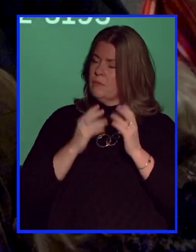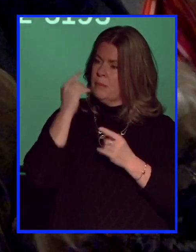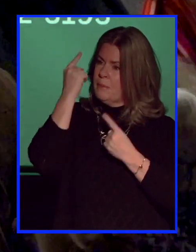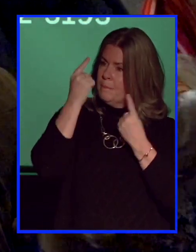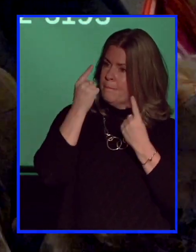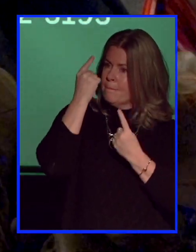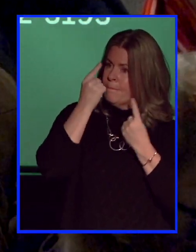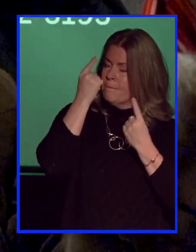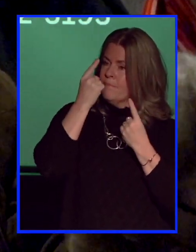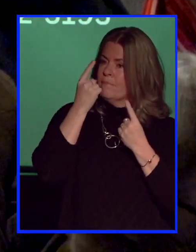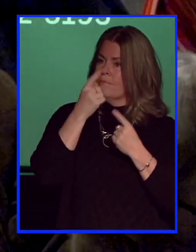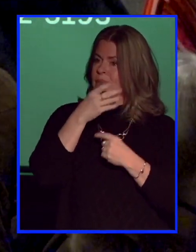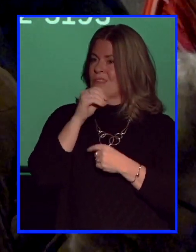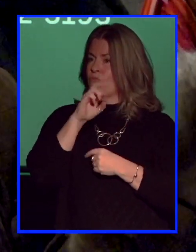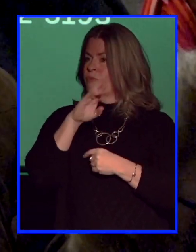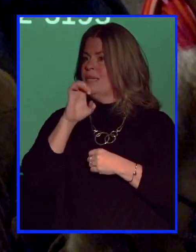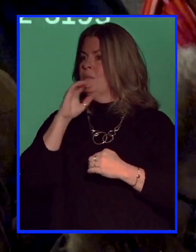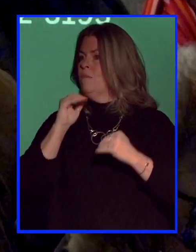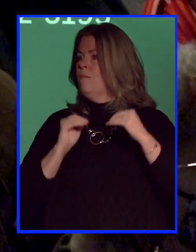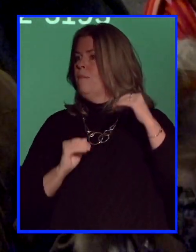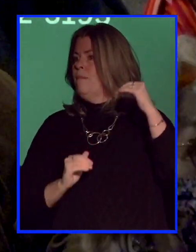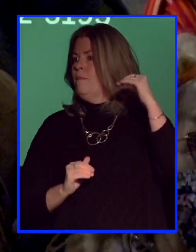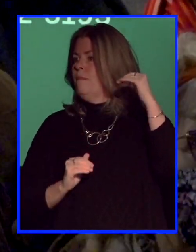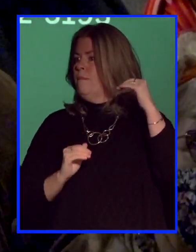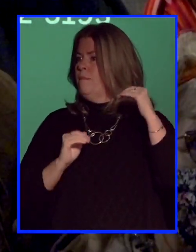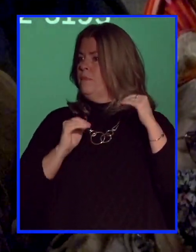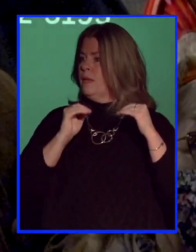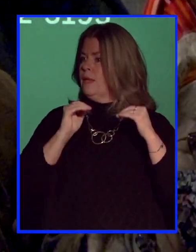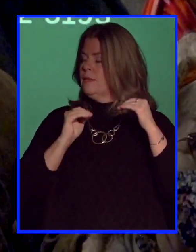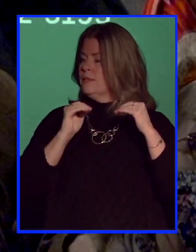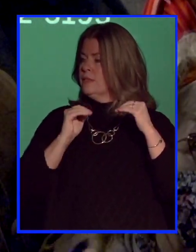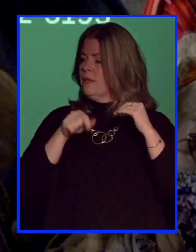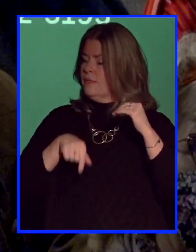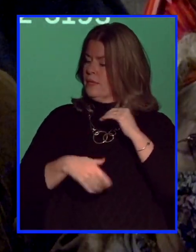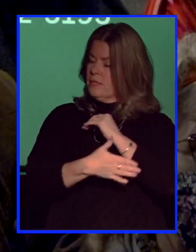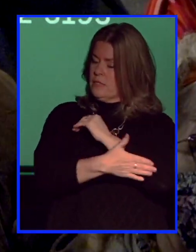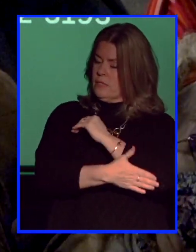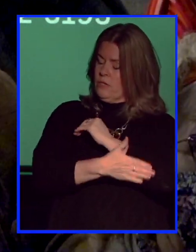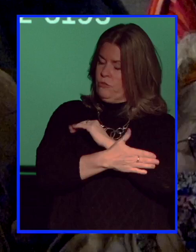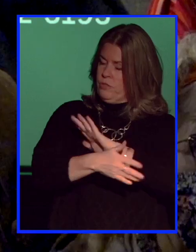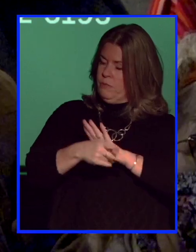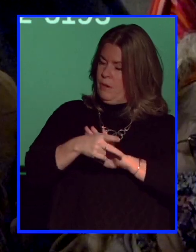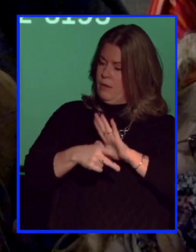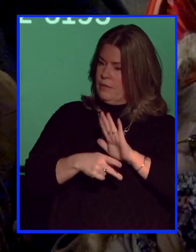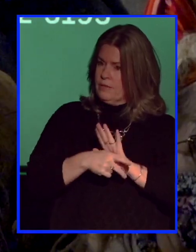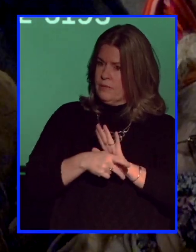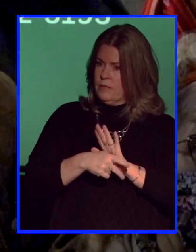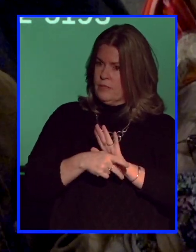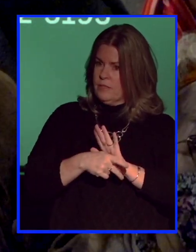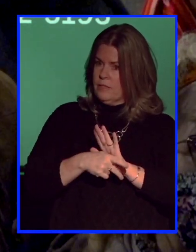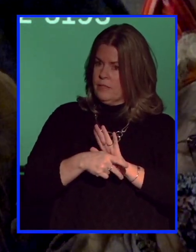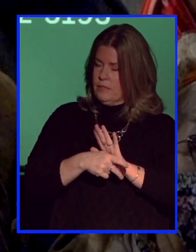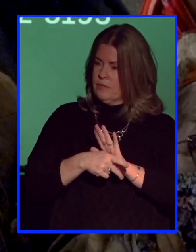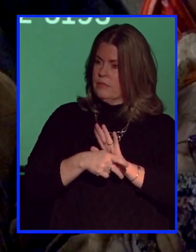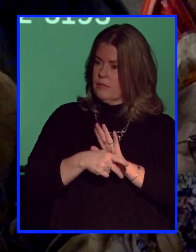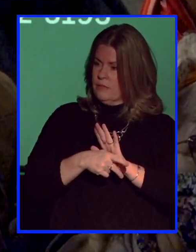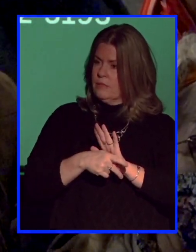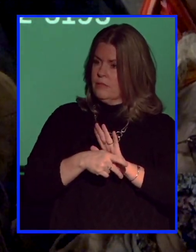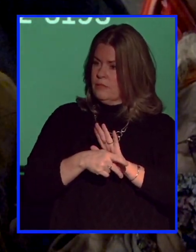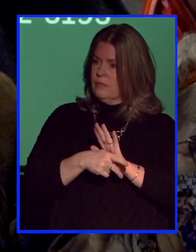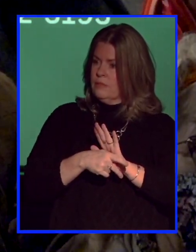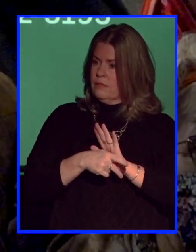reconsidering and rebalancing this country's policies that are implemented